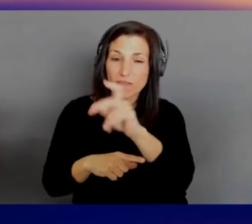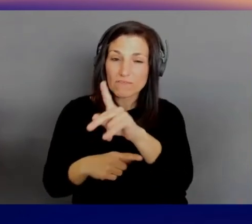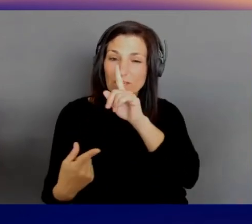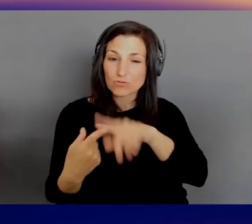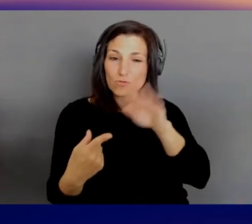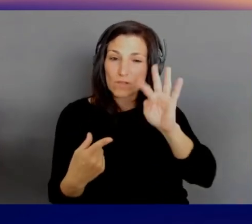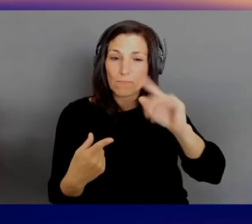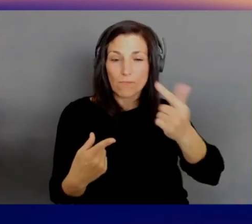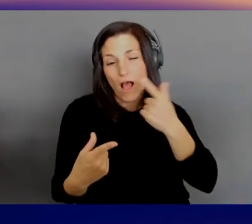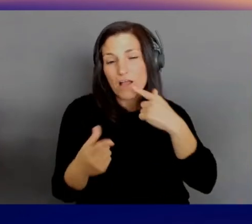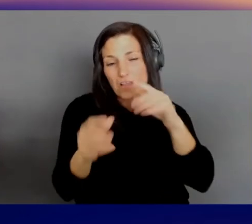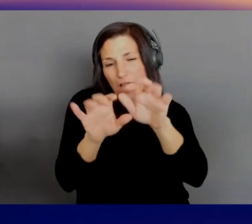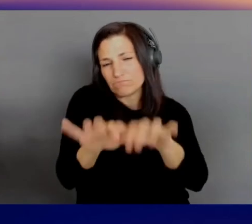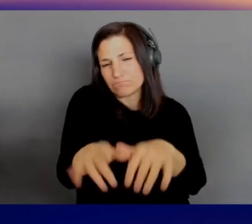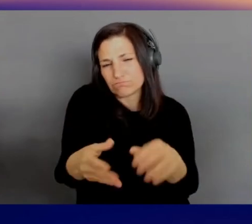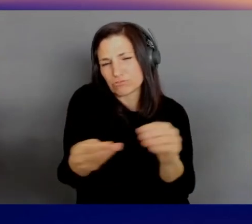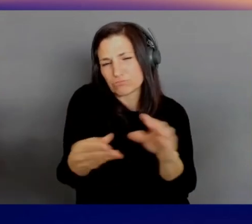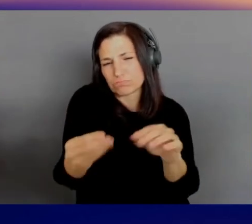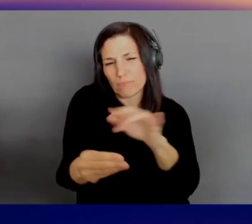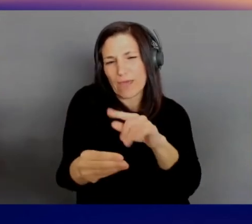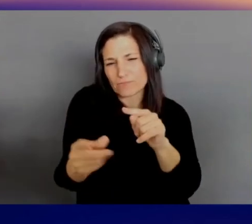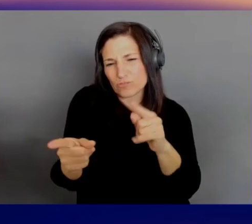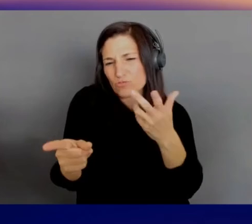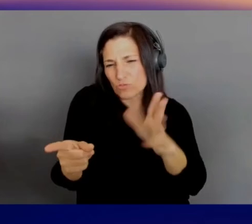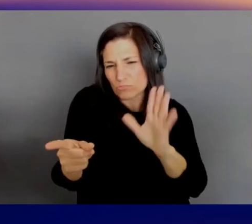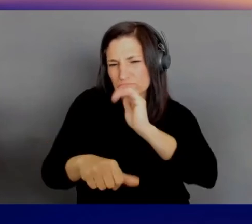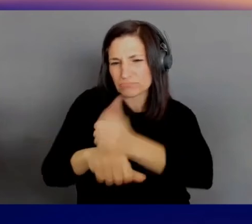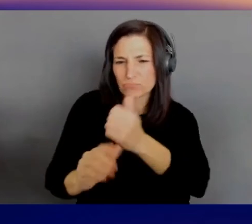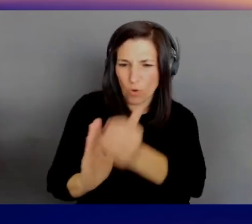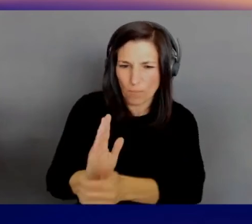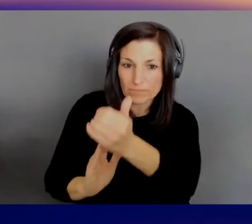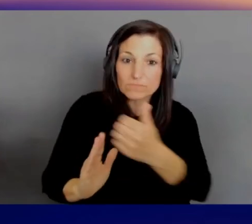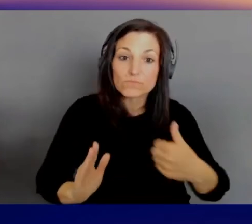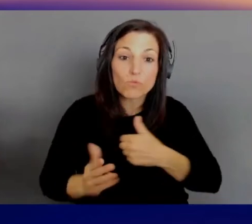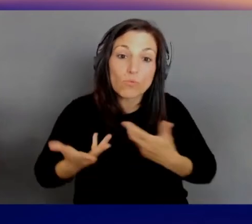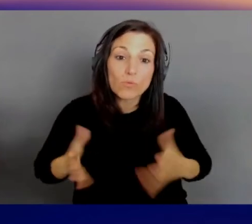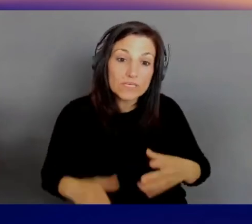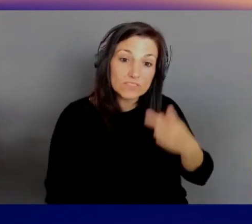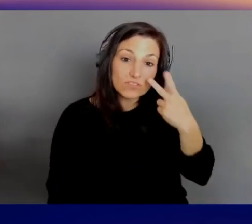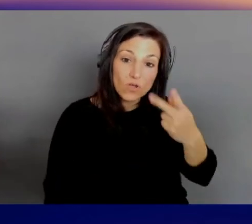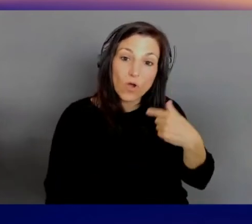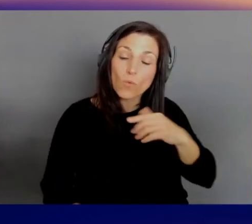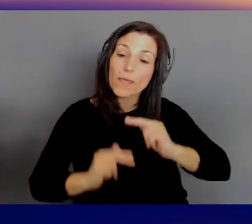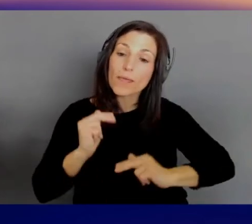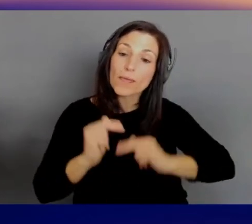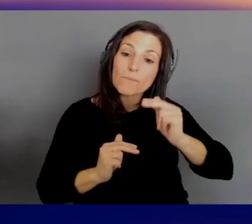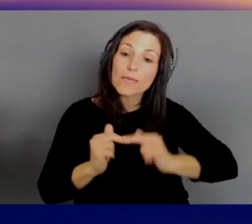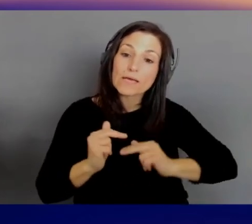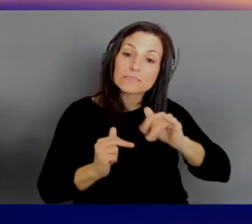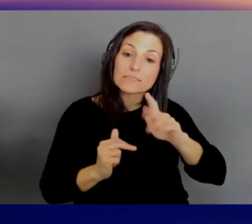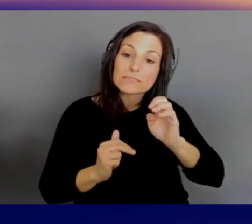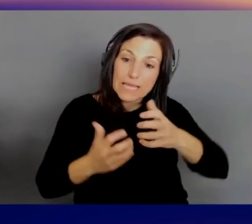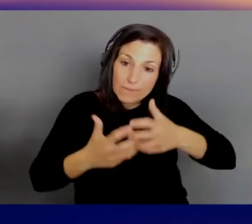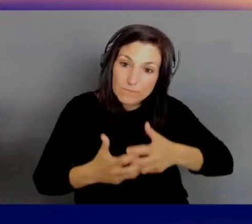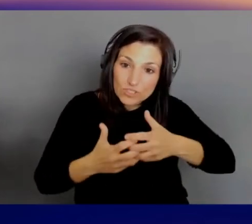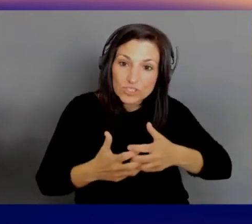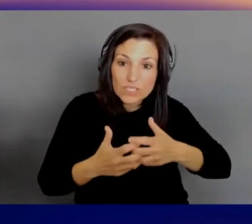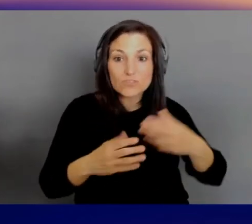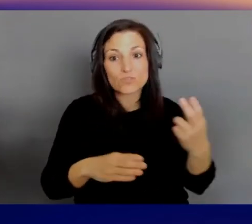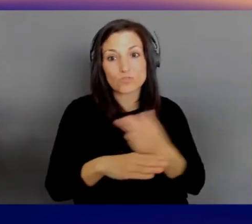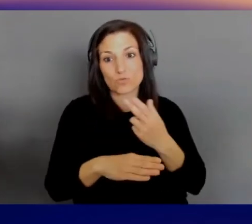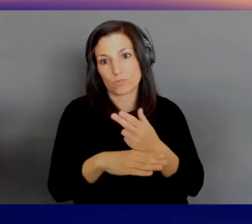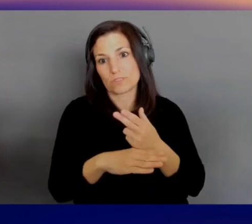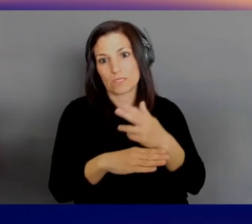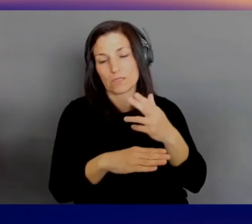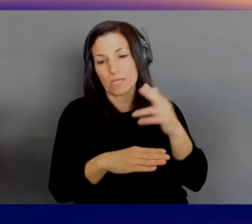information. So overall, what we saw, we built state machines using Workflow Studio. We built using ASL. We had